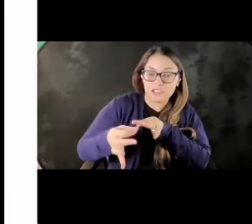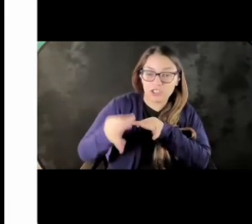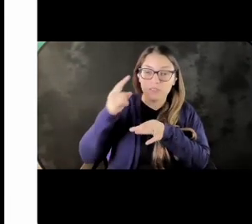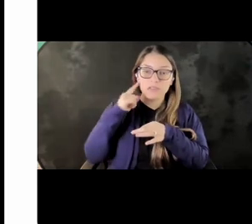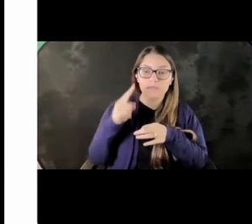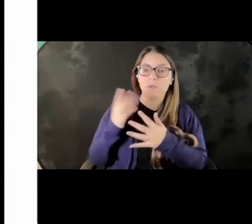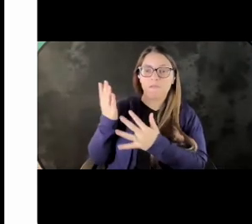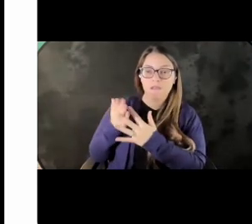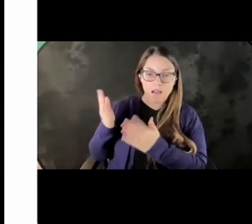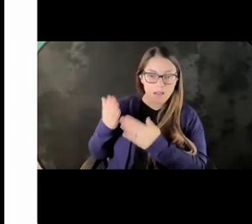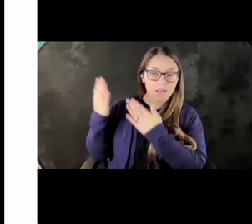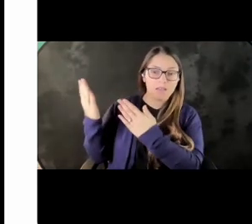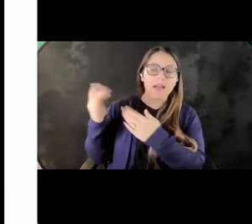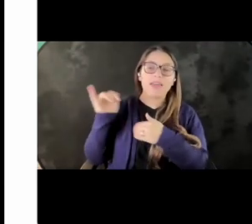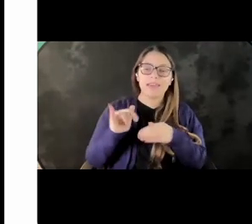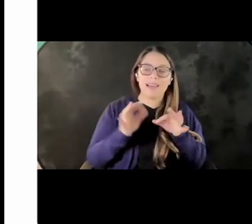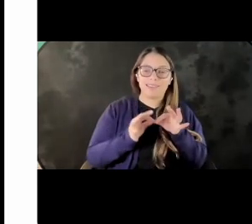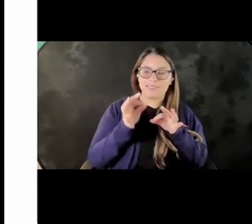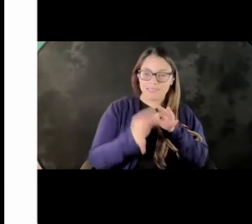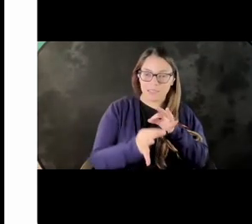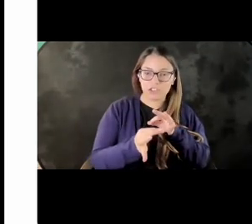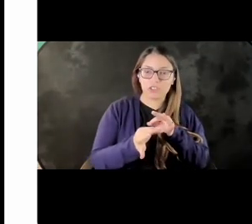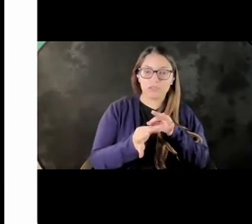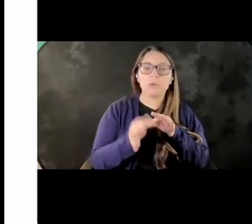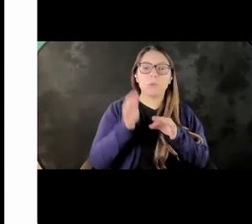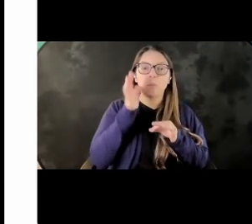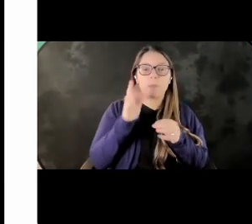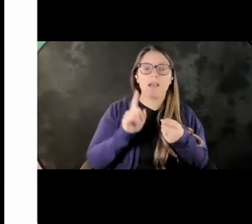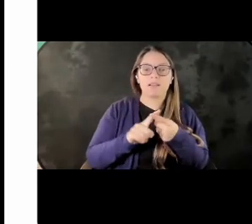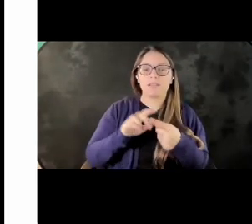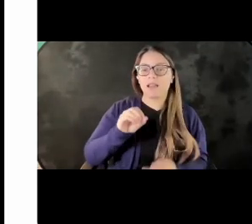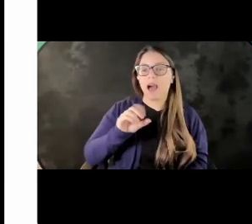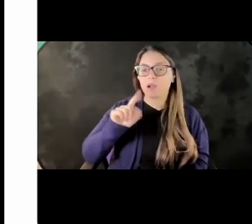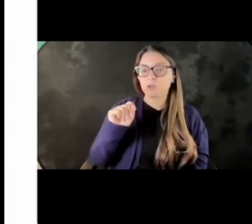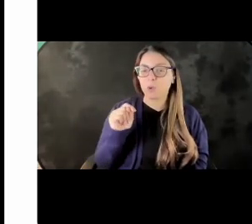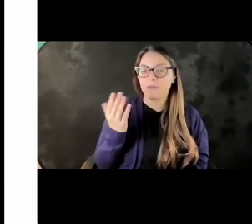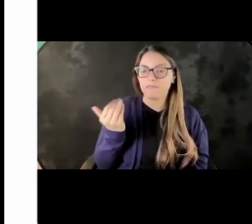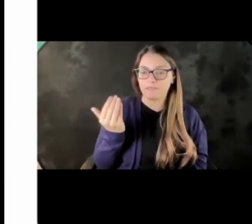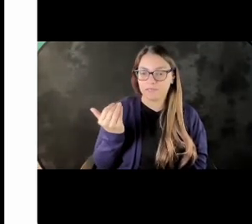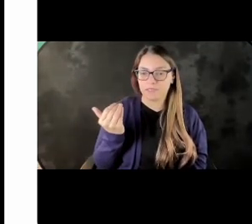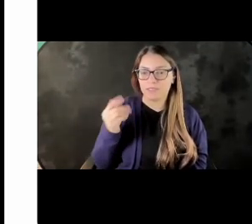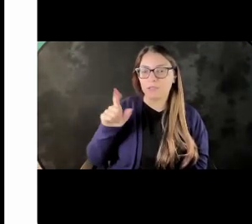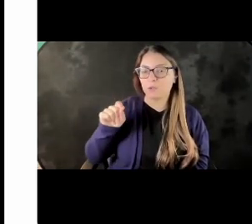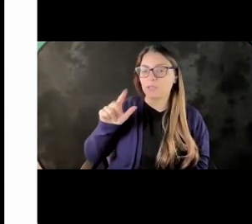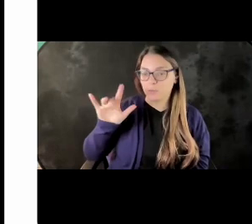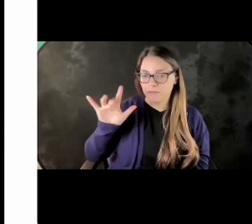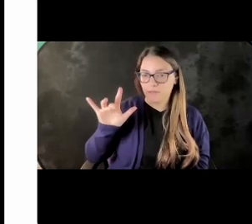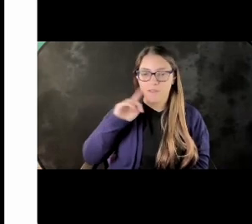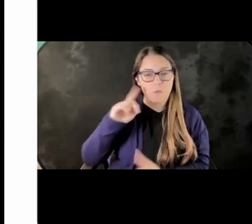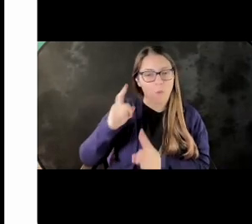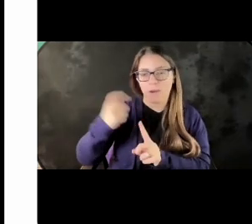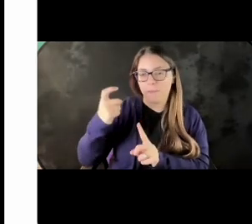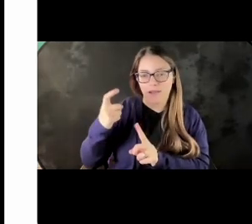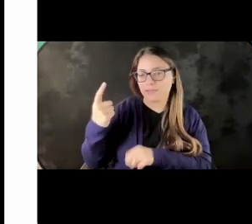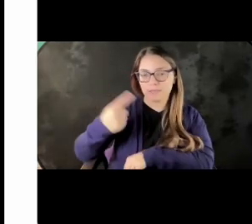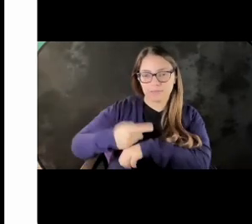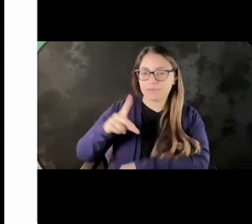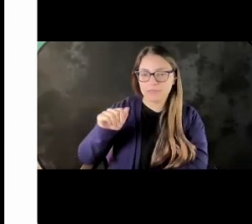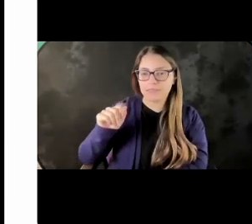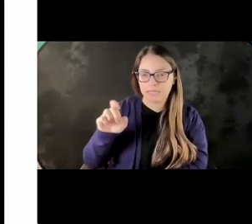that extension takes them to a due date of October 15th of 2025, and that's automatic when they file for